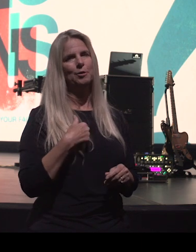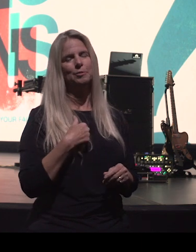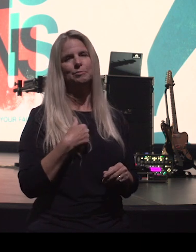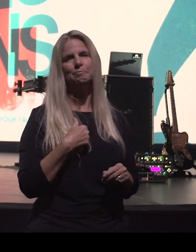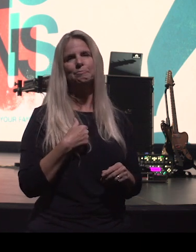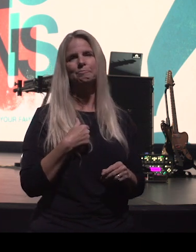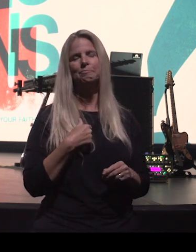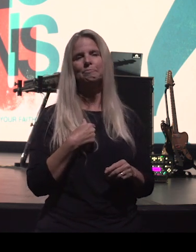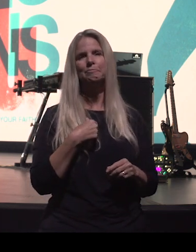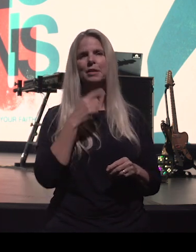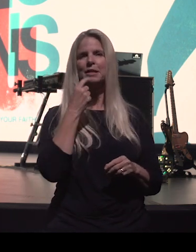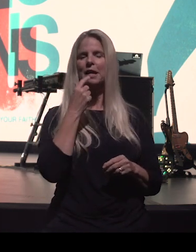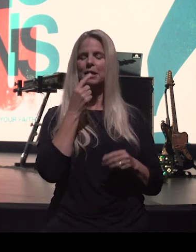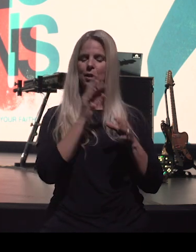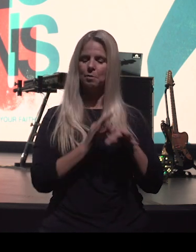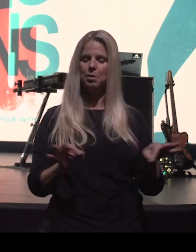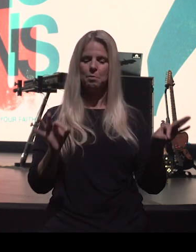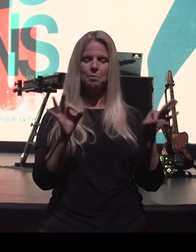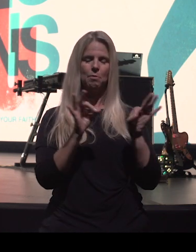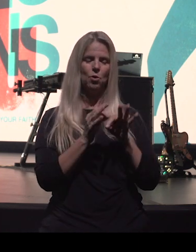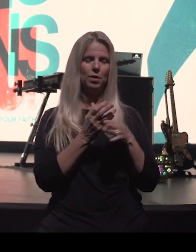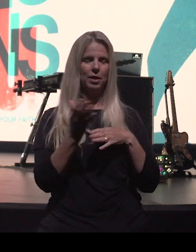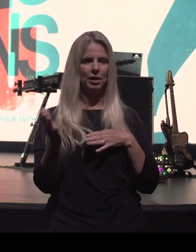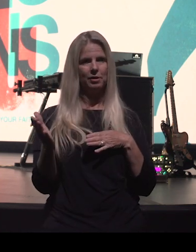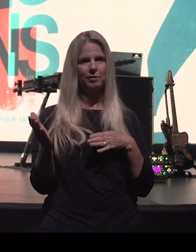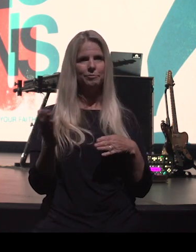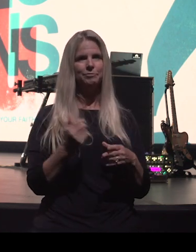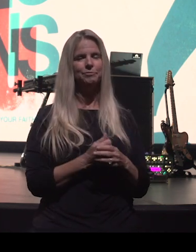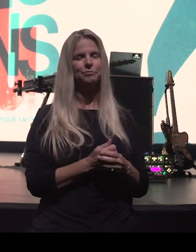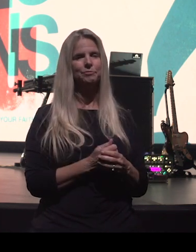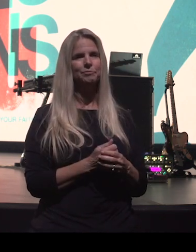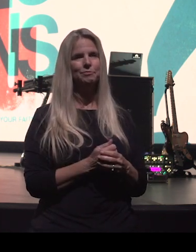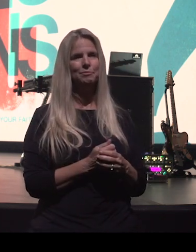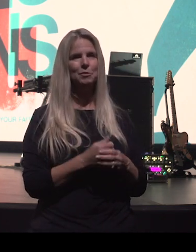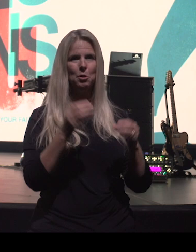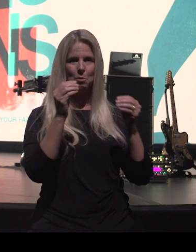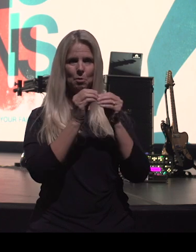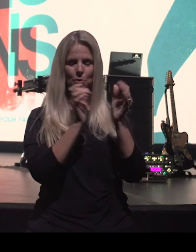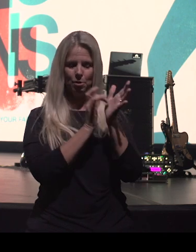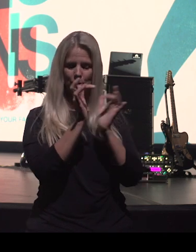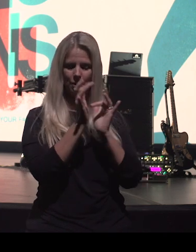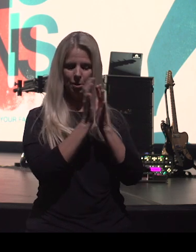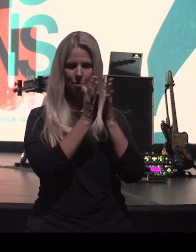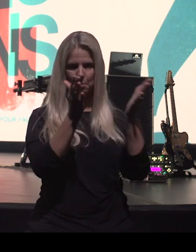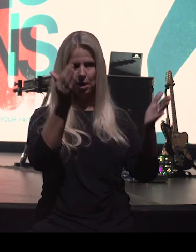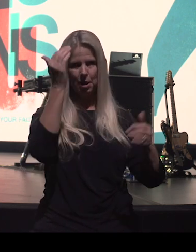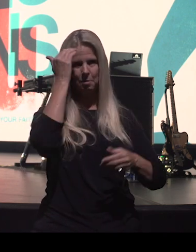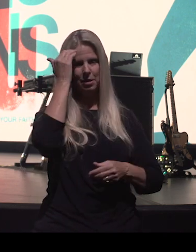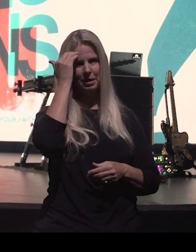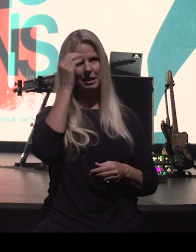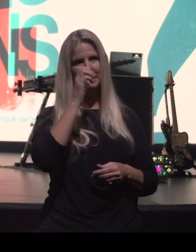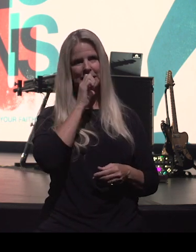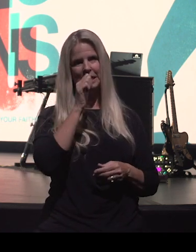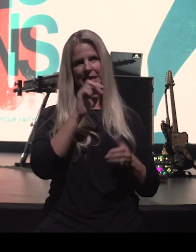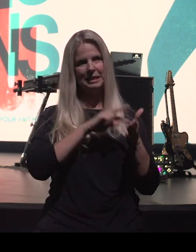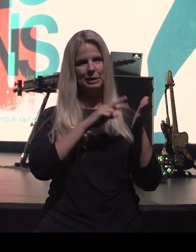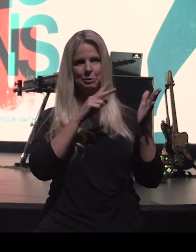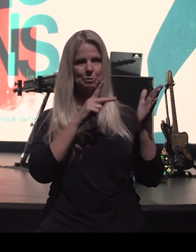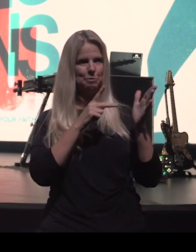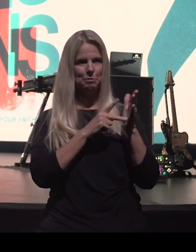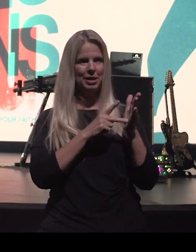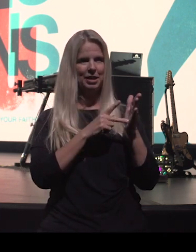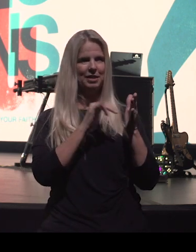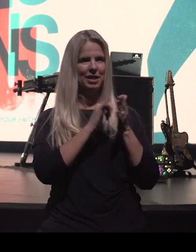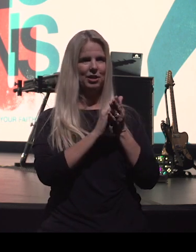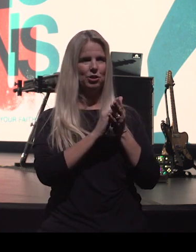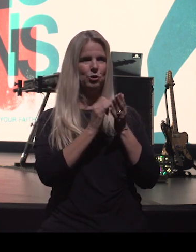okay? Think about it this way. More Bible knowledge does not automatically correlate with spiritual